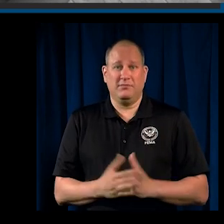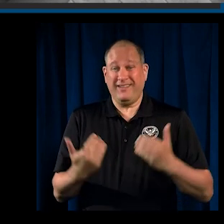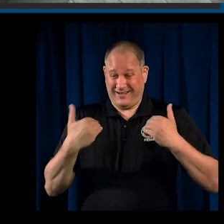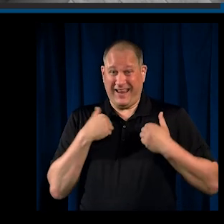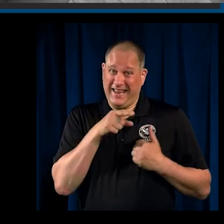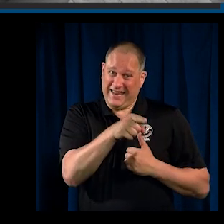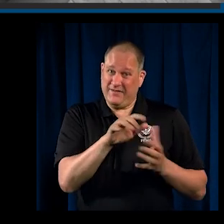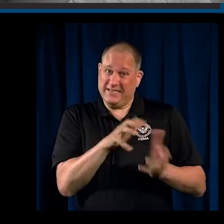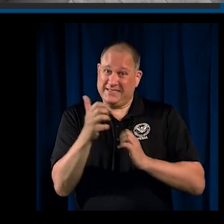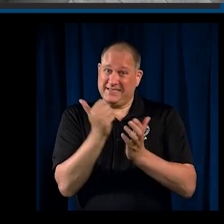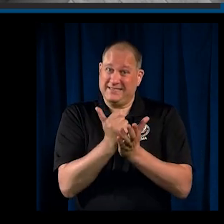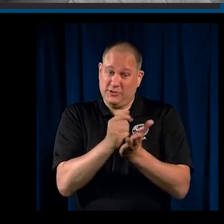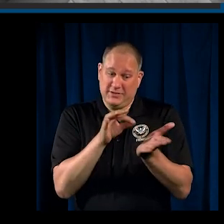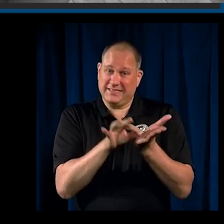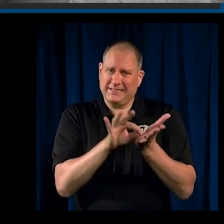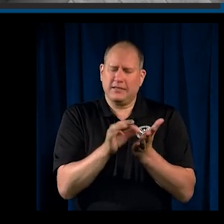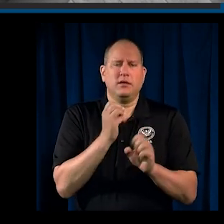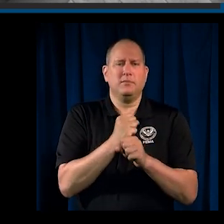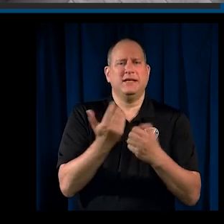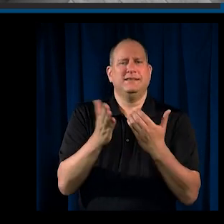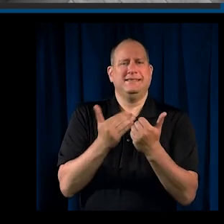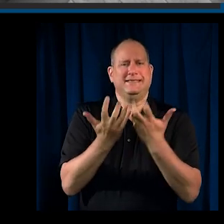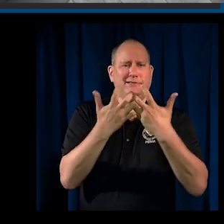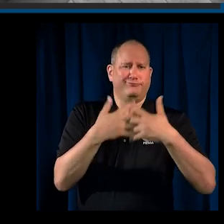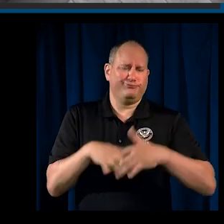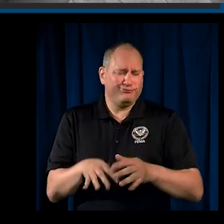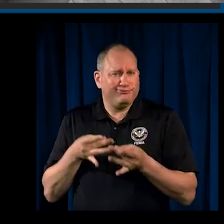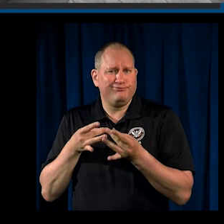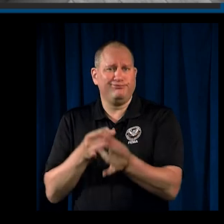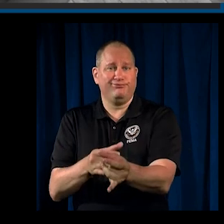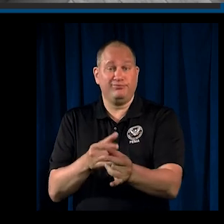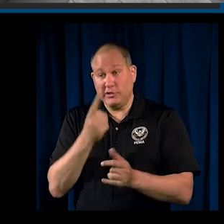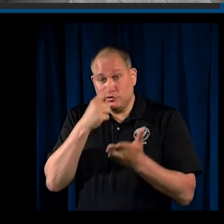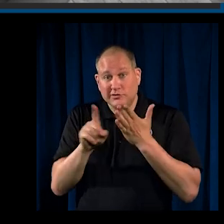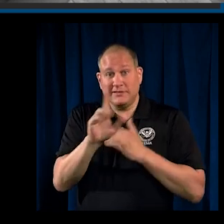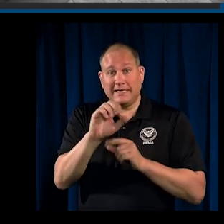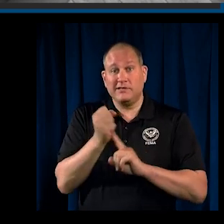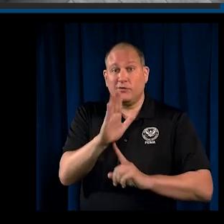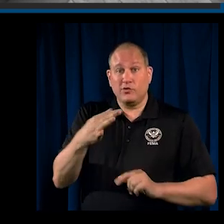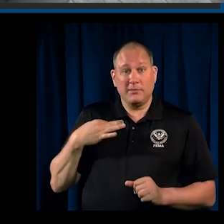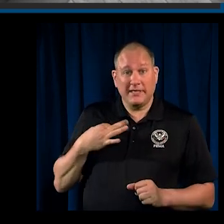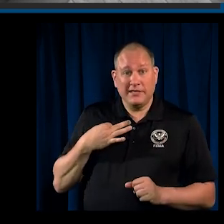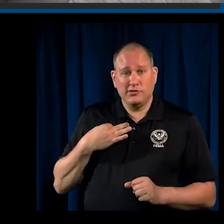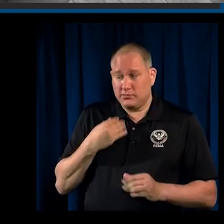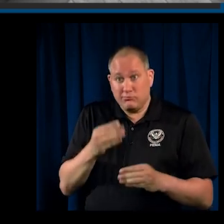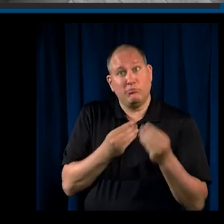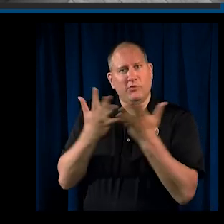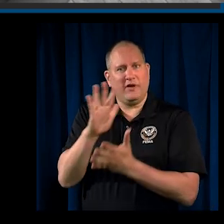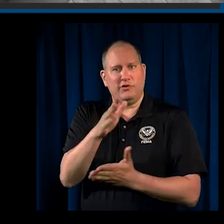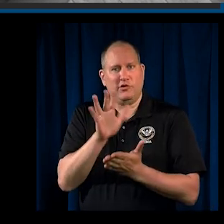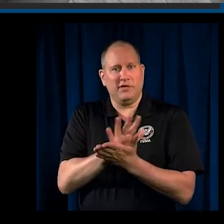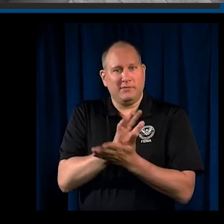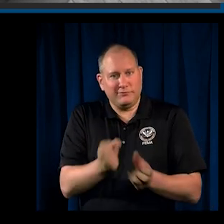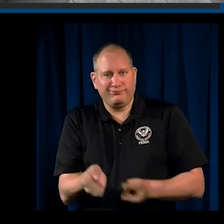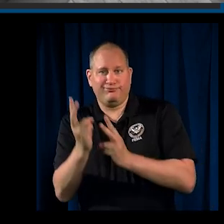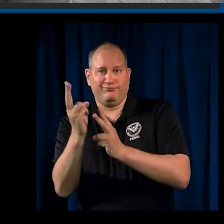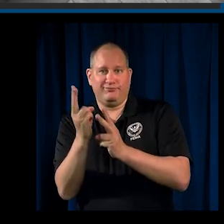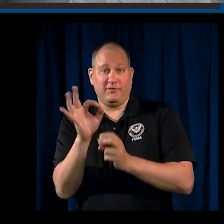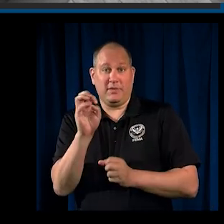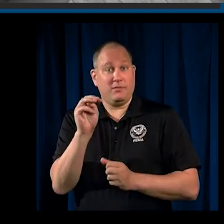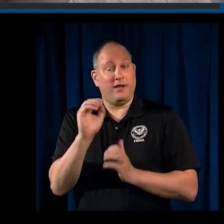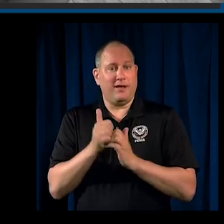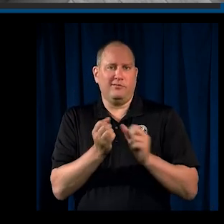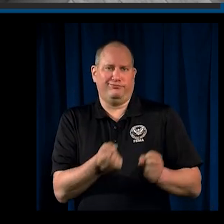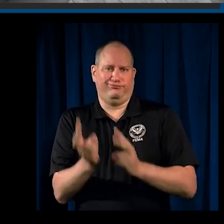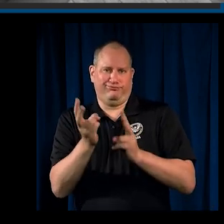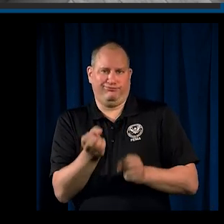account. Having a disaster assistance account makes it easier to check on the status of your application, provide your documents to FEMA by